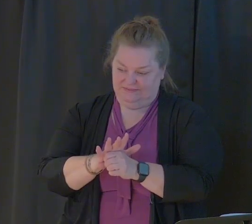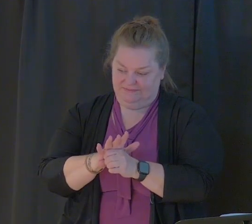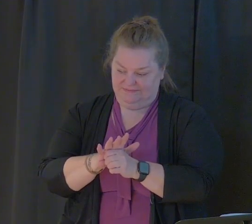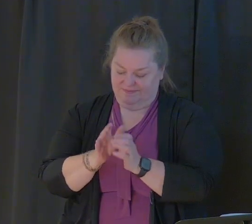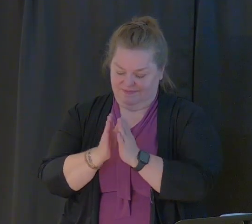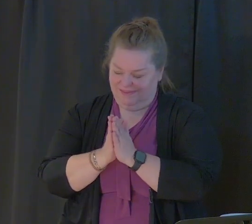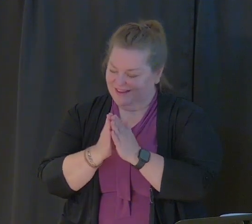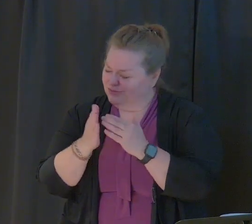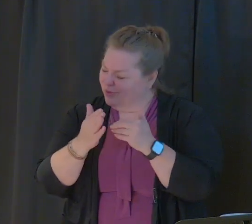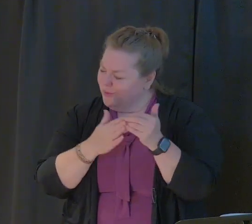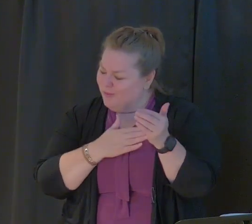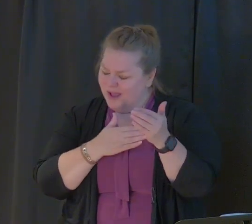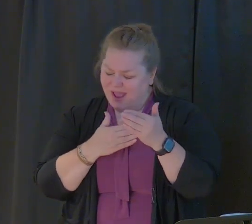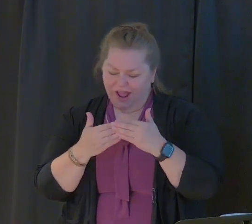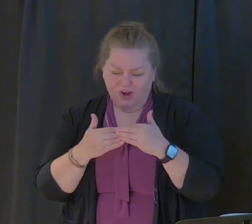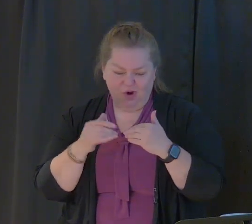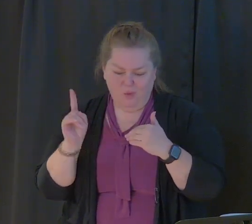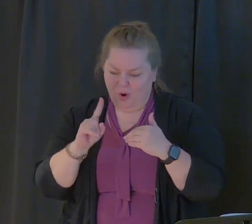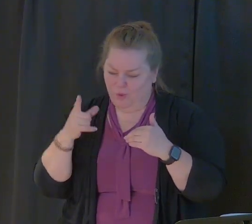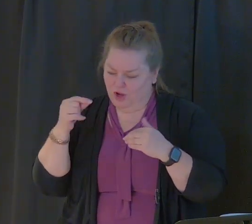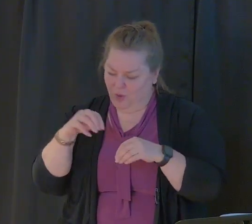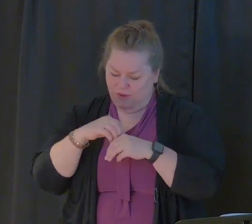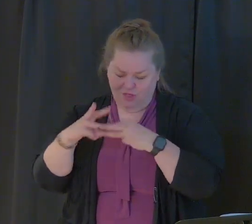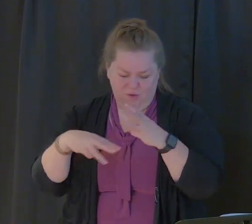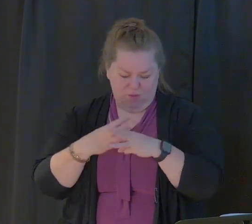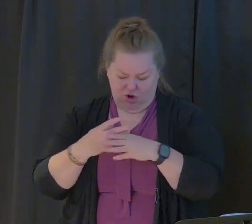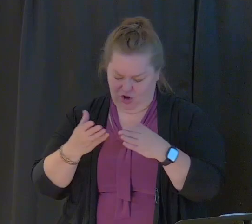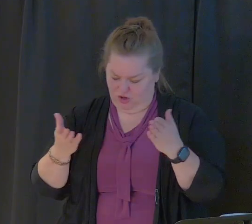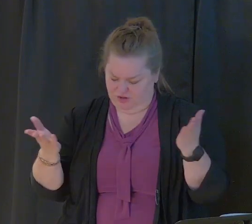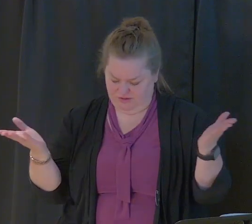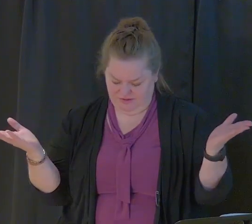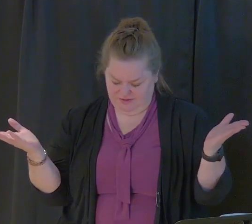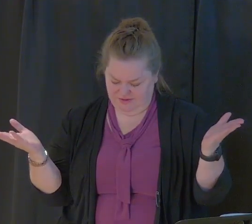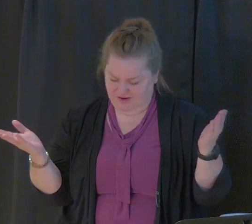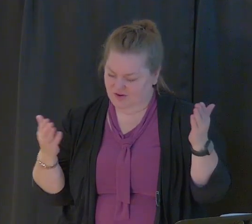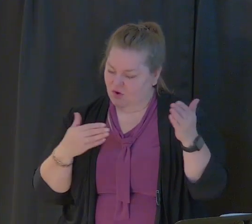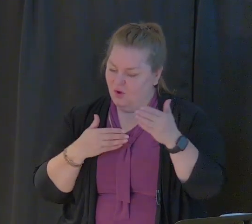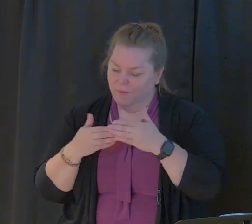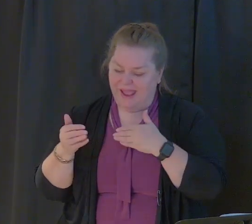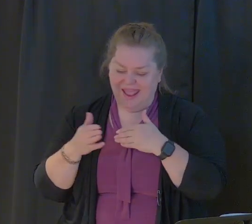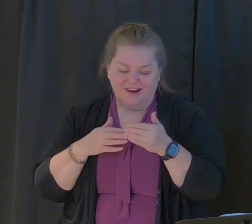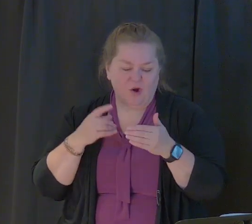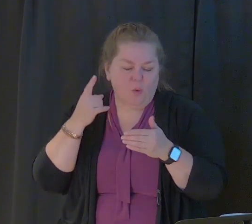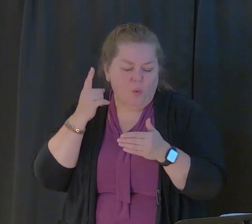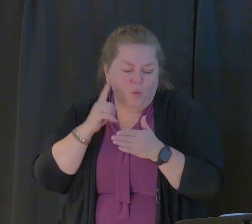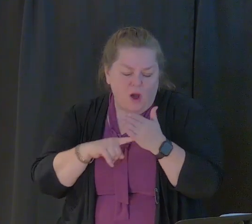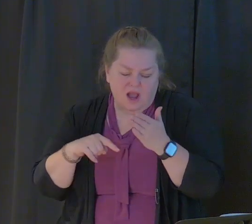That no matter where we are in this life, no matter what we're experiencing,